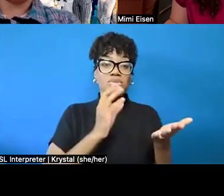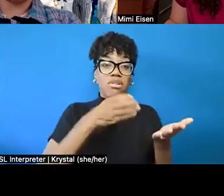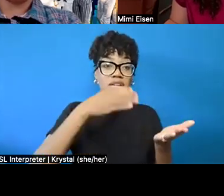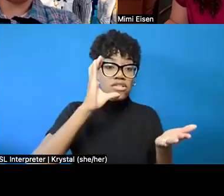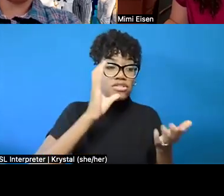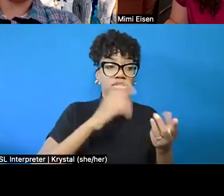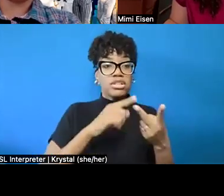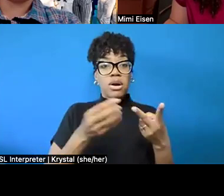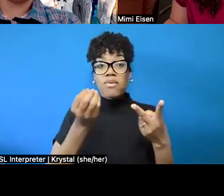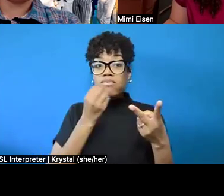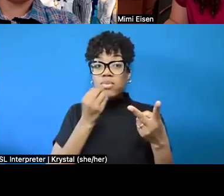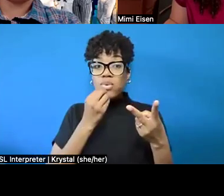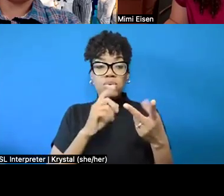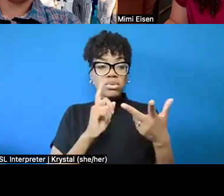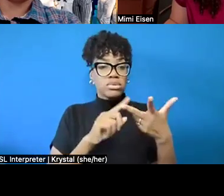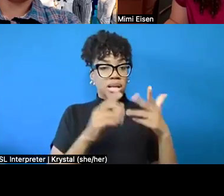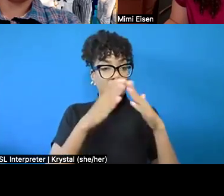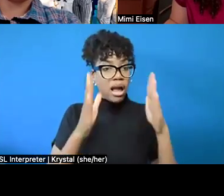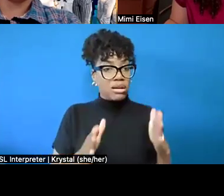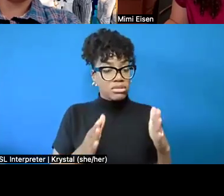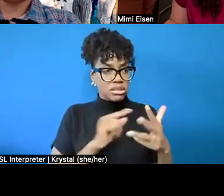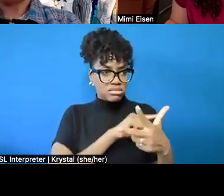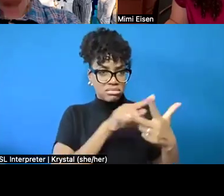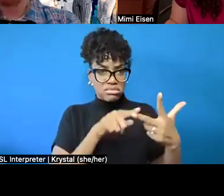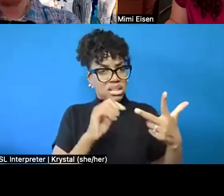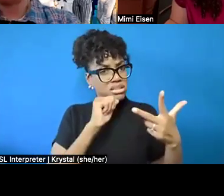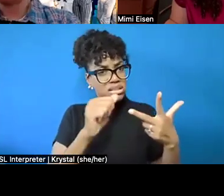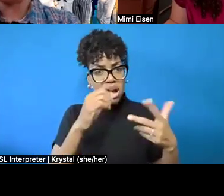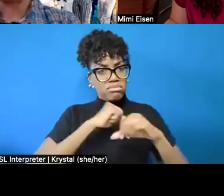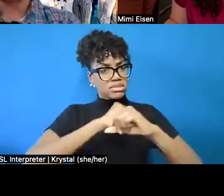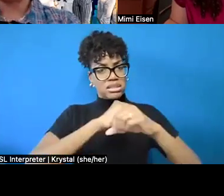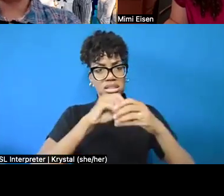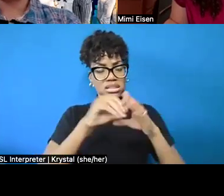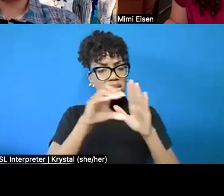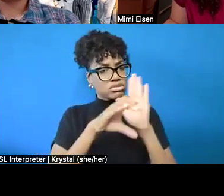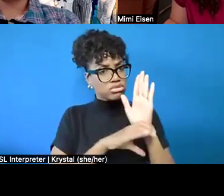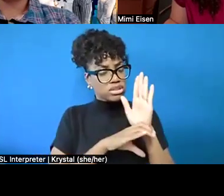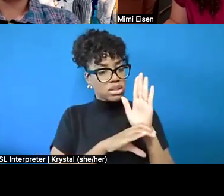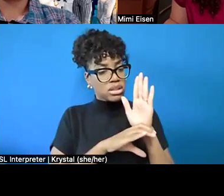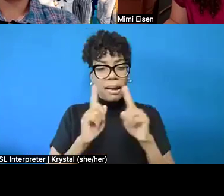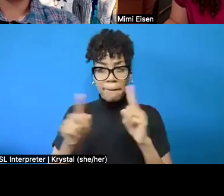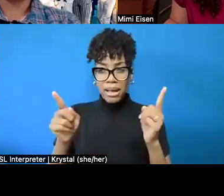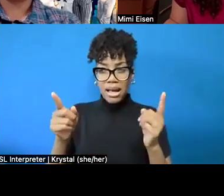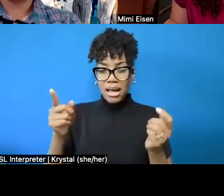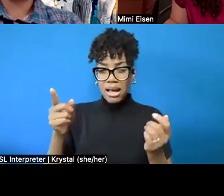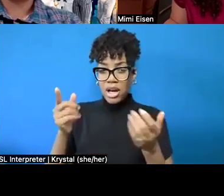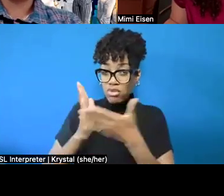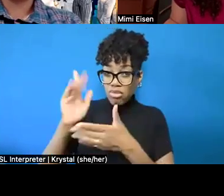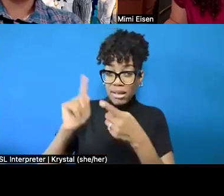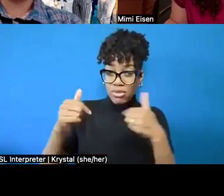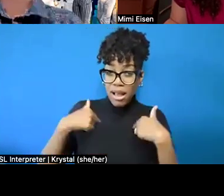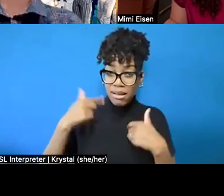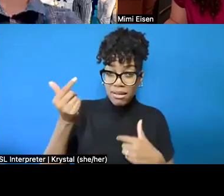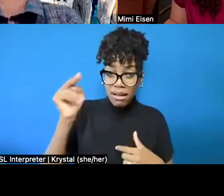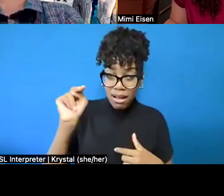the right to bear arms is. The priorities are a bit interesting, unquote.